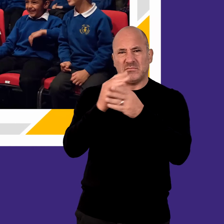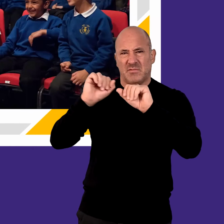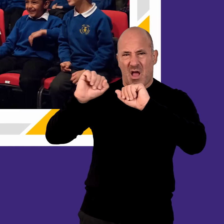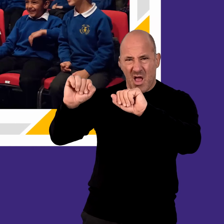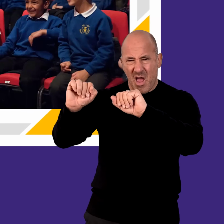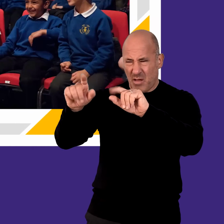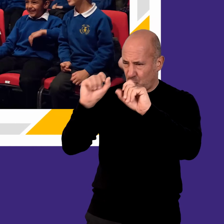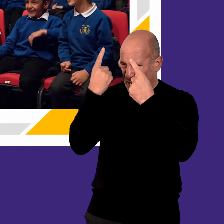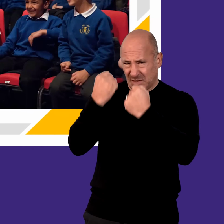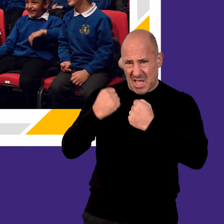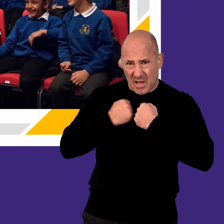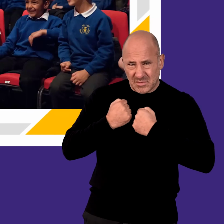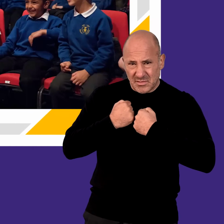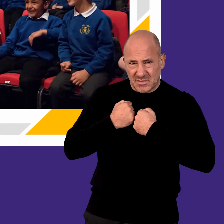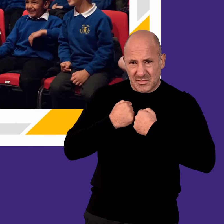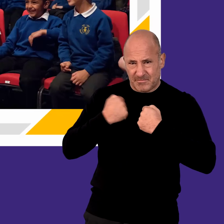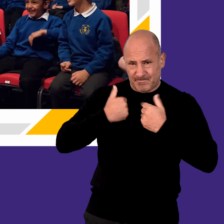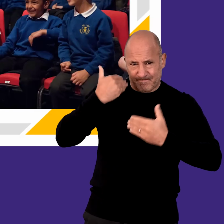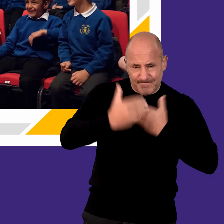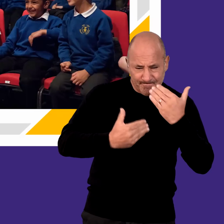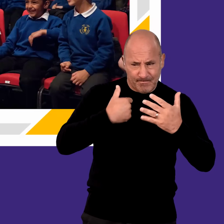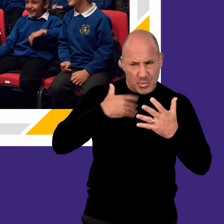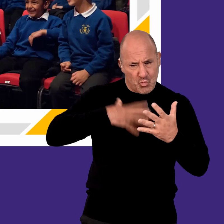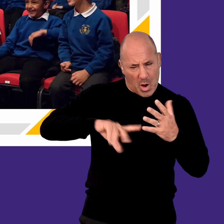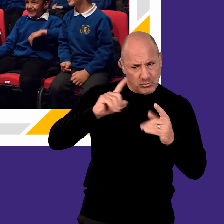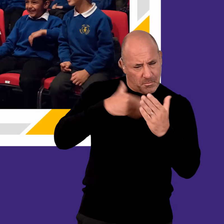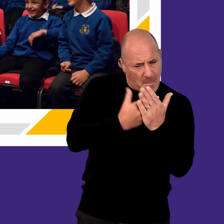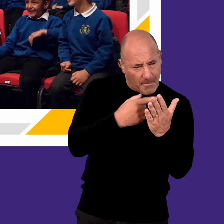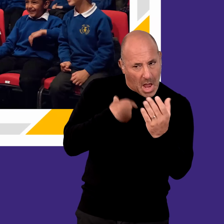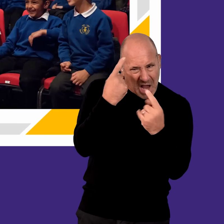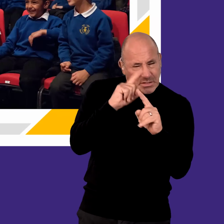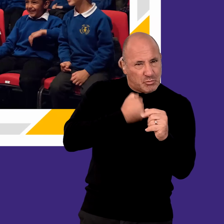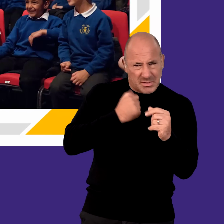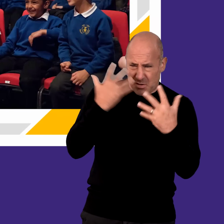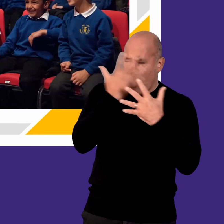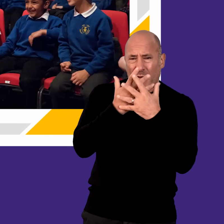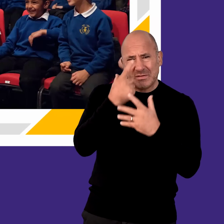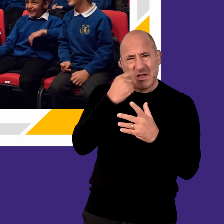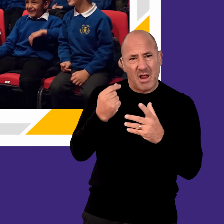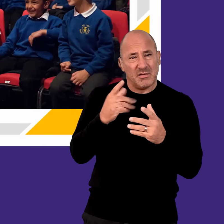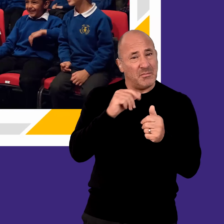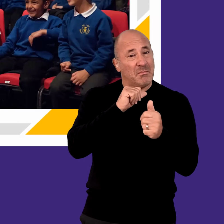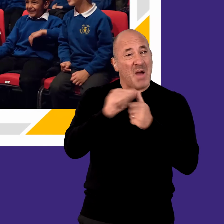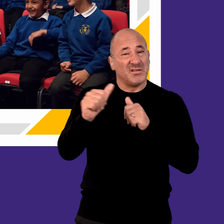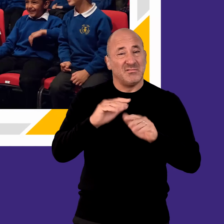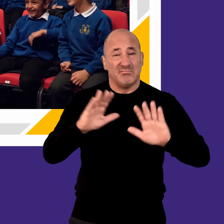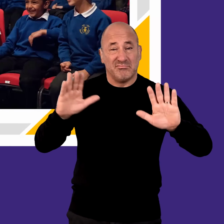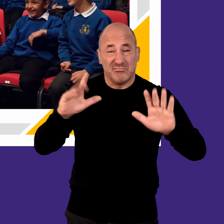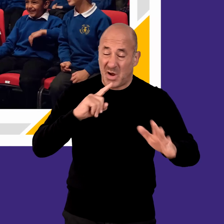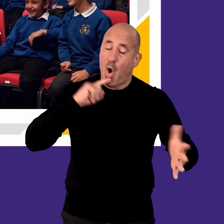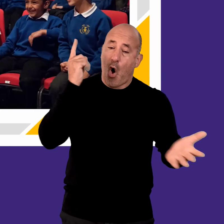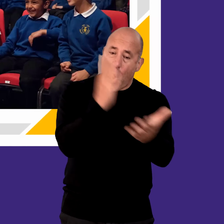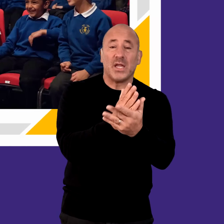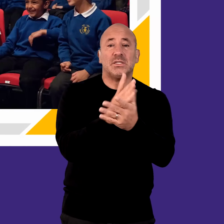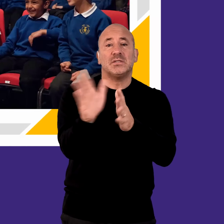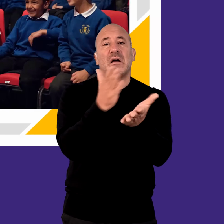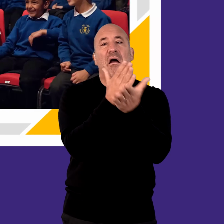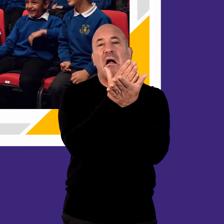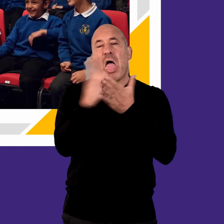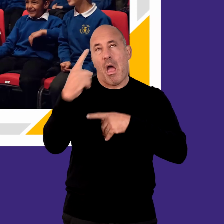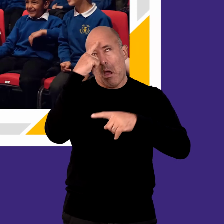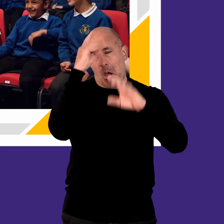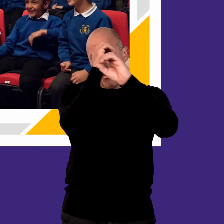be really confusing, you know, for someone in a different sector to really understand who we are, what we do, what we're proposing.